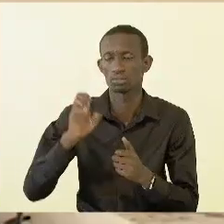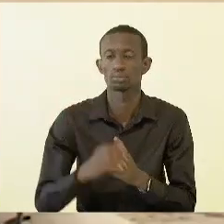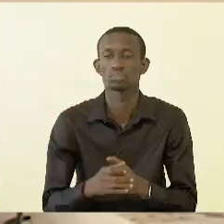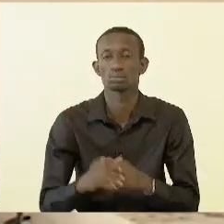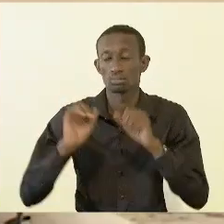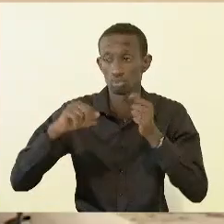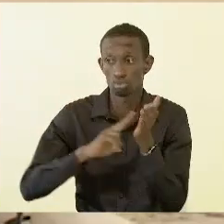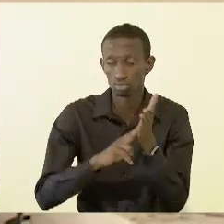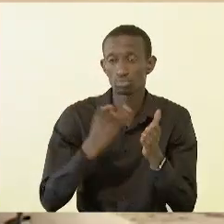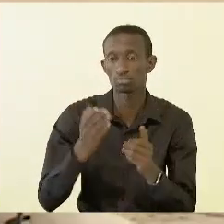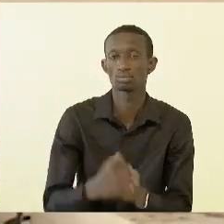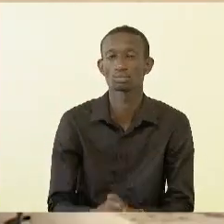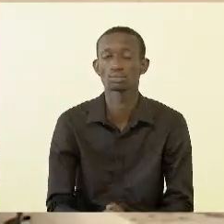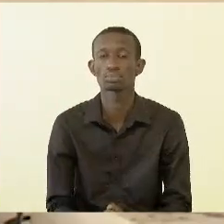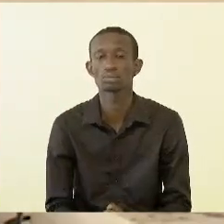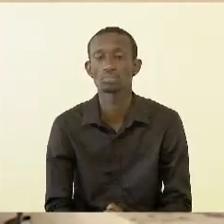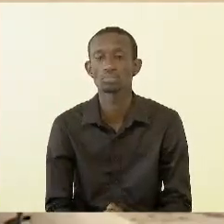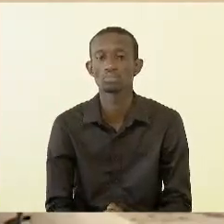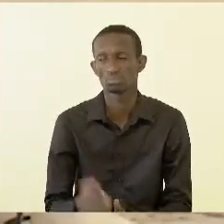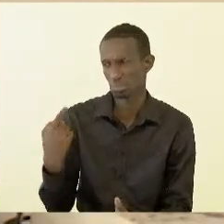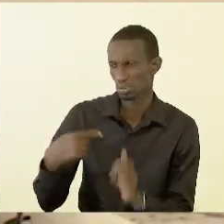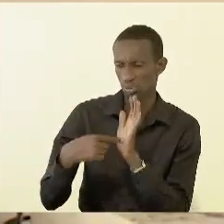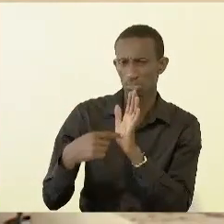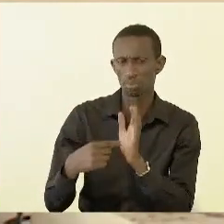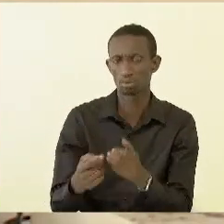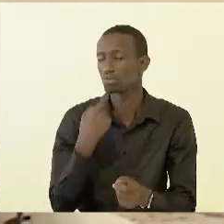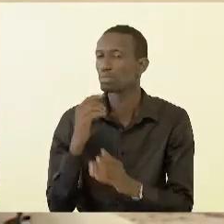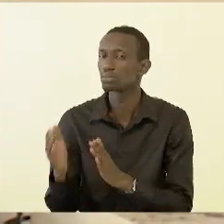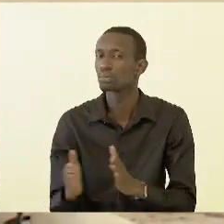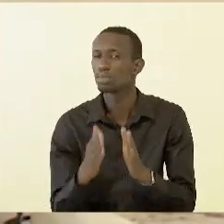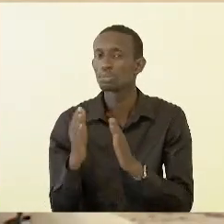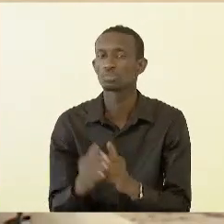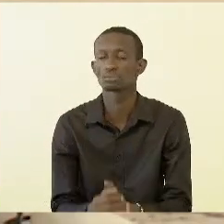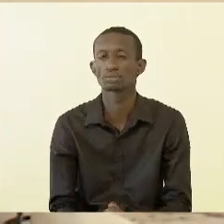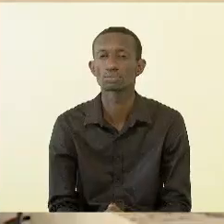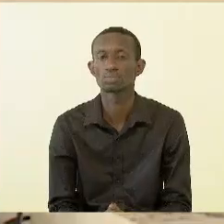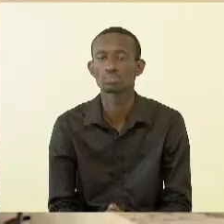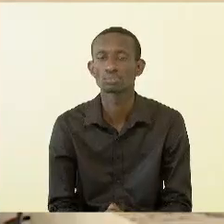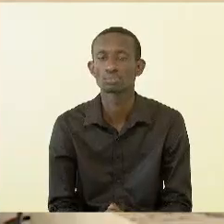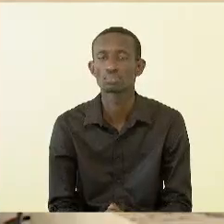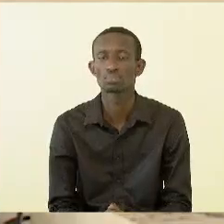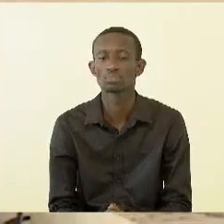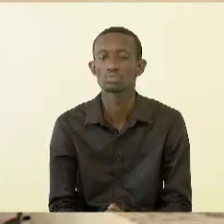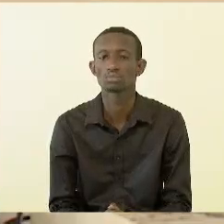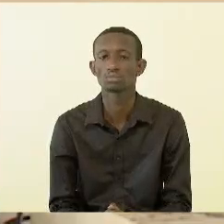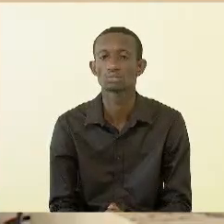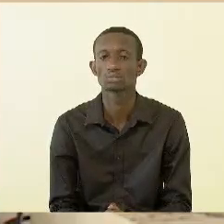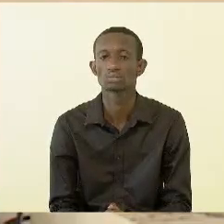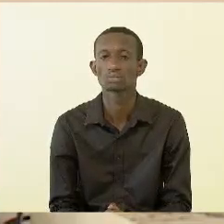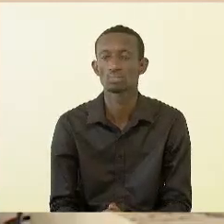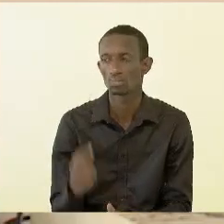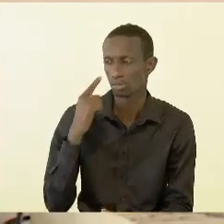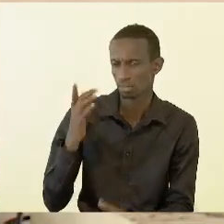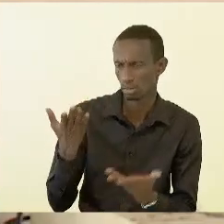that can be used, there are other, we have mentioned, I said we have to prepare hydrochloric acid, we have to prepare nitric acid. So let's see, how